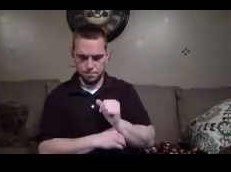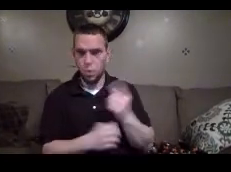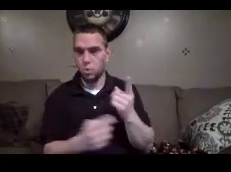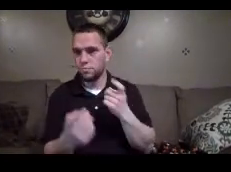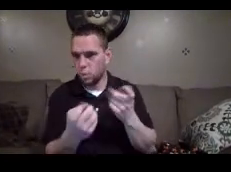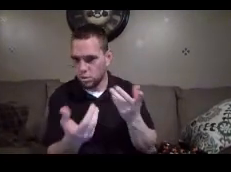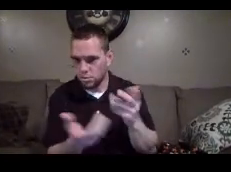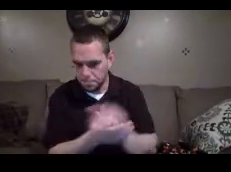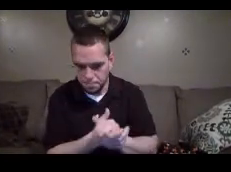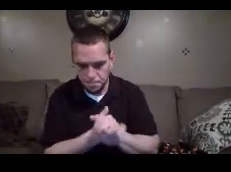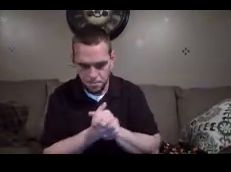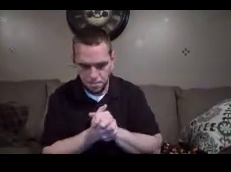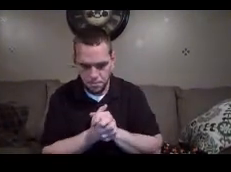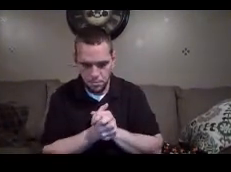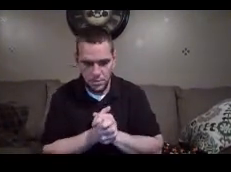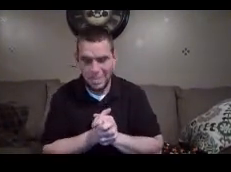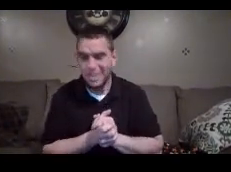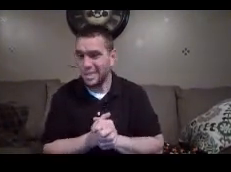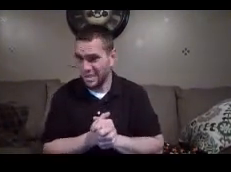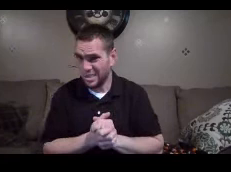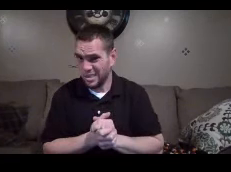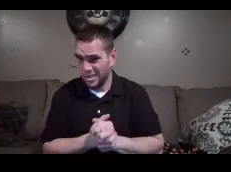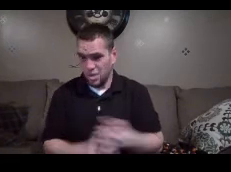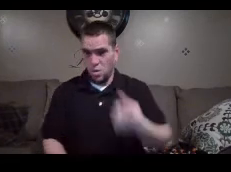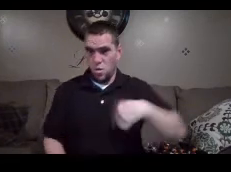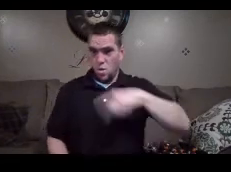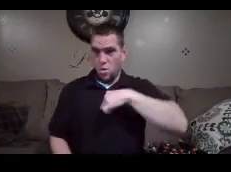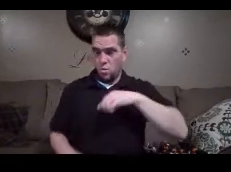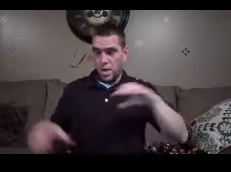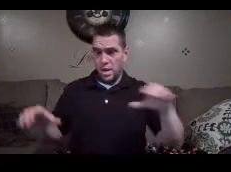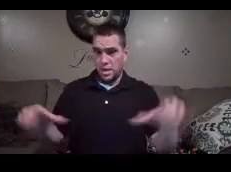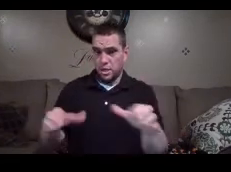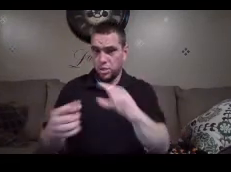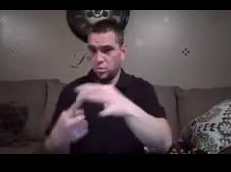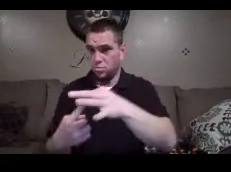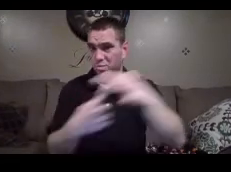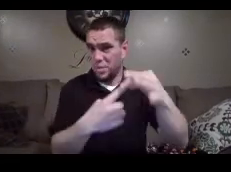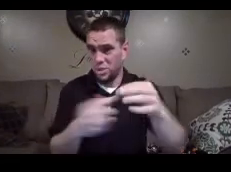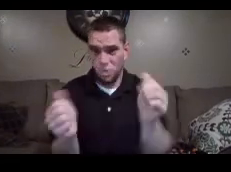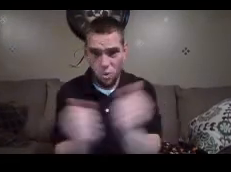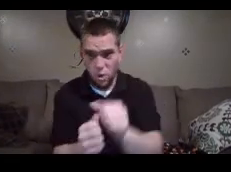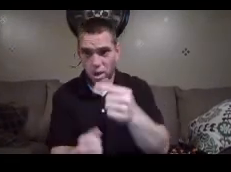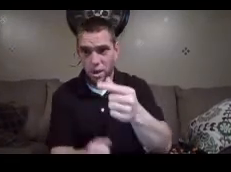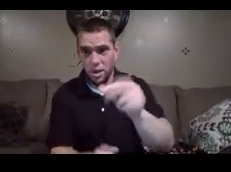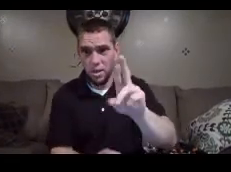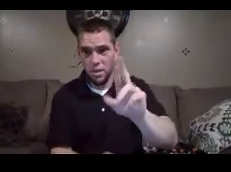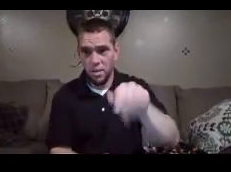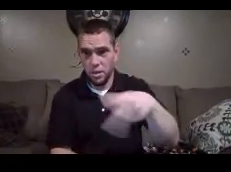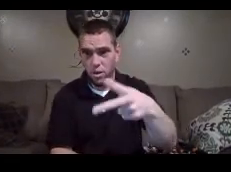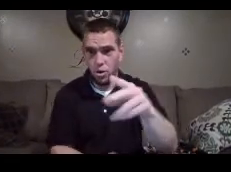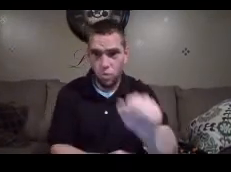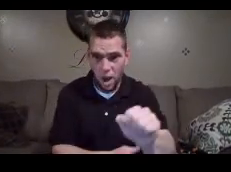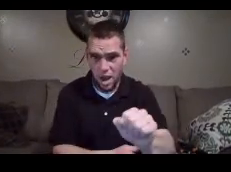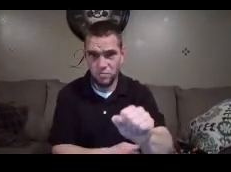see. Should we do anything special for graphs, charts, as far as alt text goes?